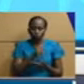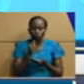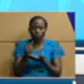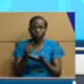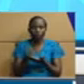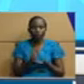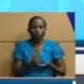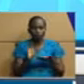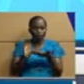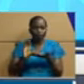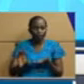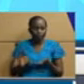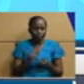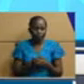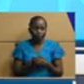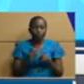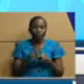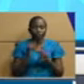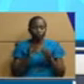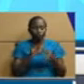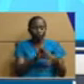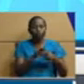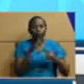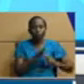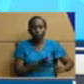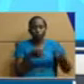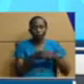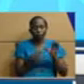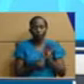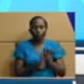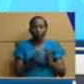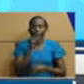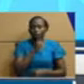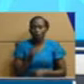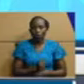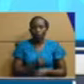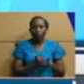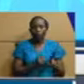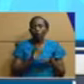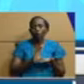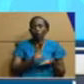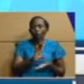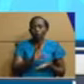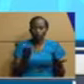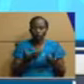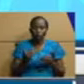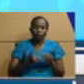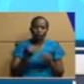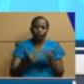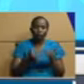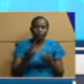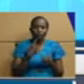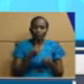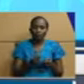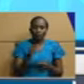social protection programs to vulnerable groups, for example, the Senior Citizen Grant, which we regularly refer to